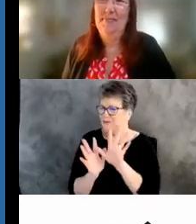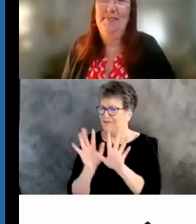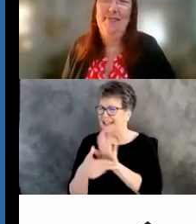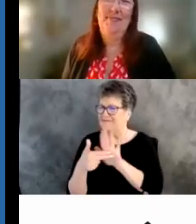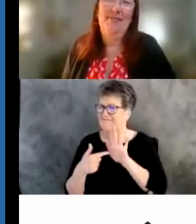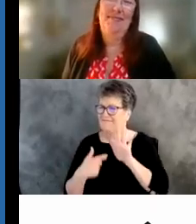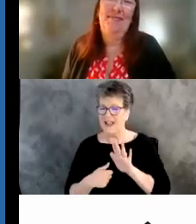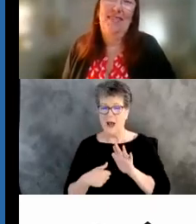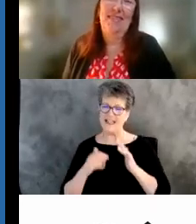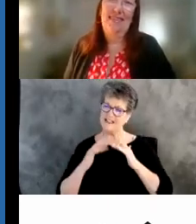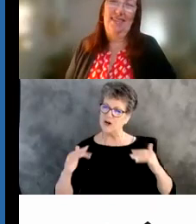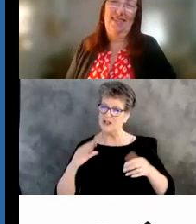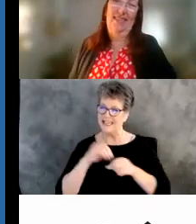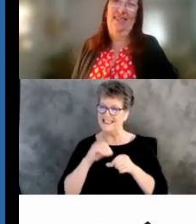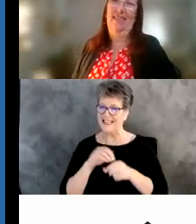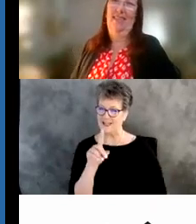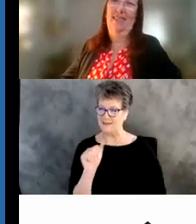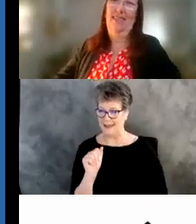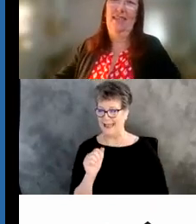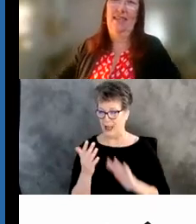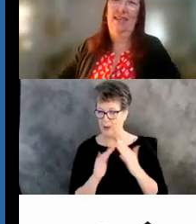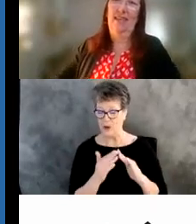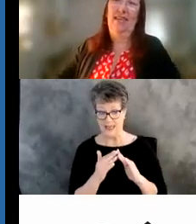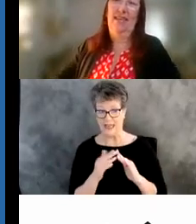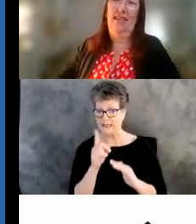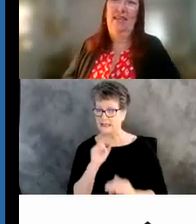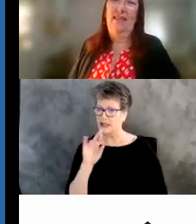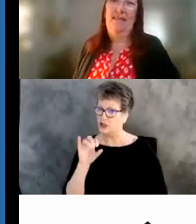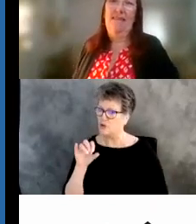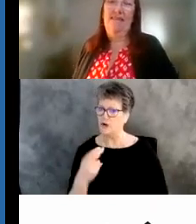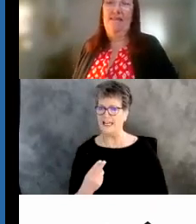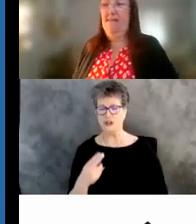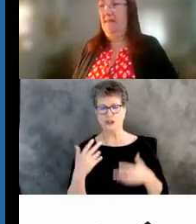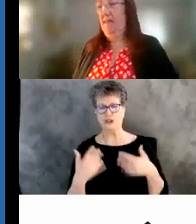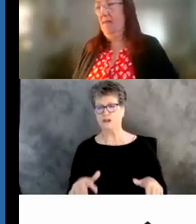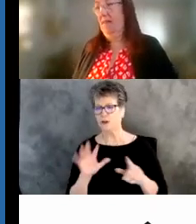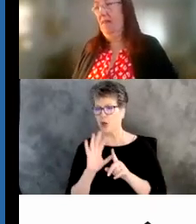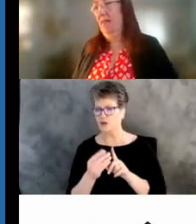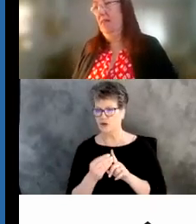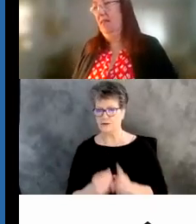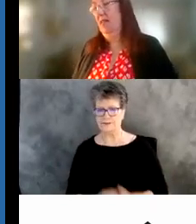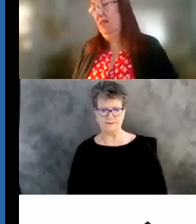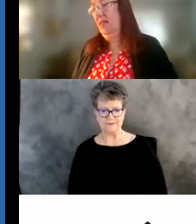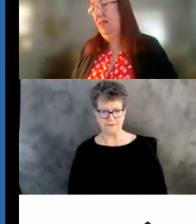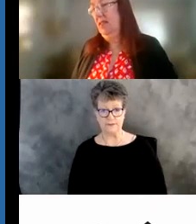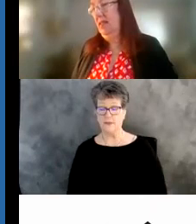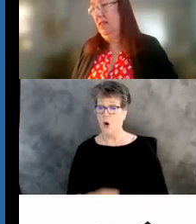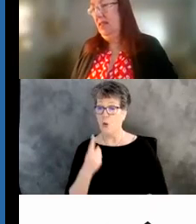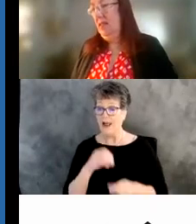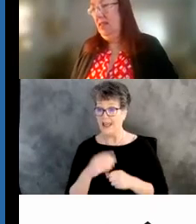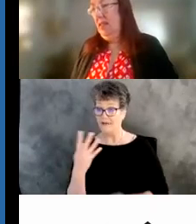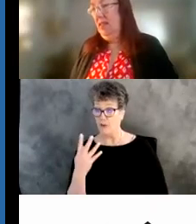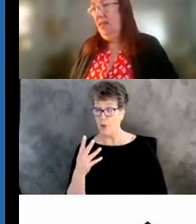the diversity within the disability community, because it's such a rich culture. So 1 in 4 women